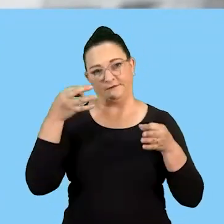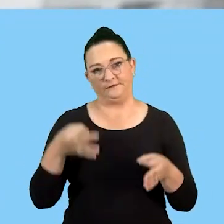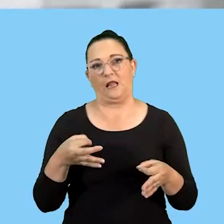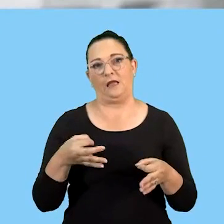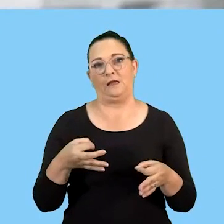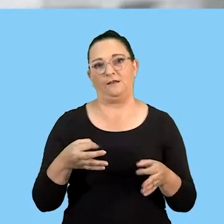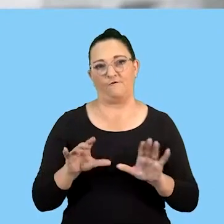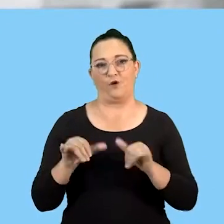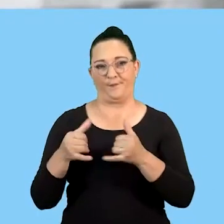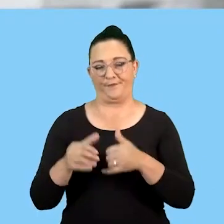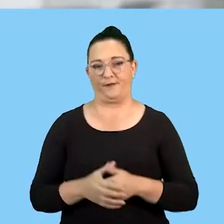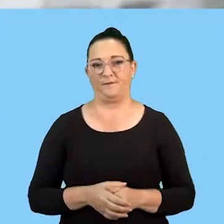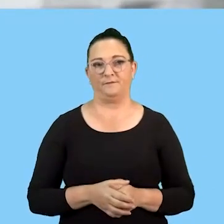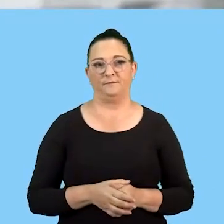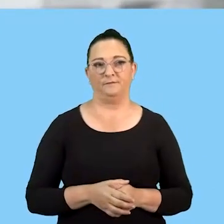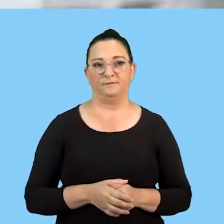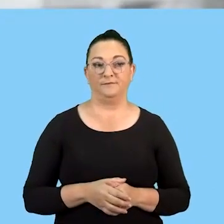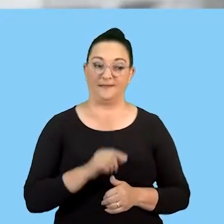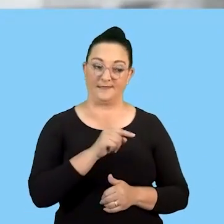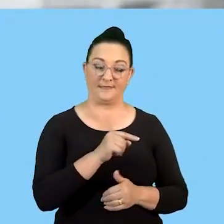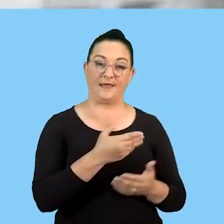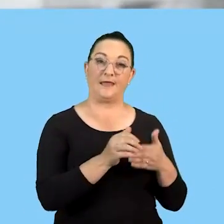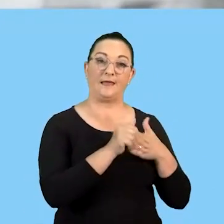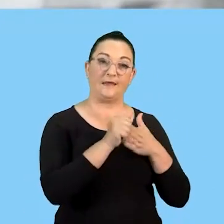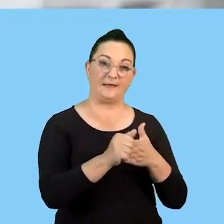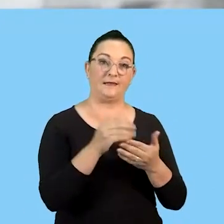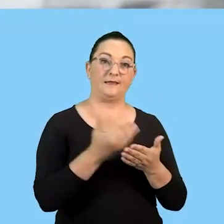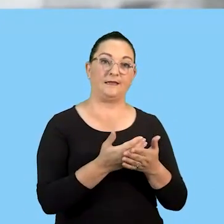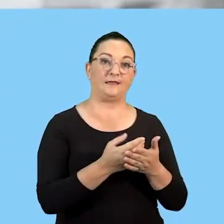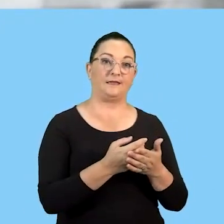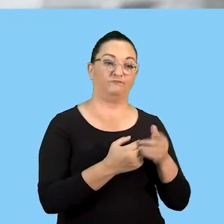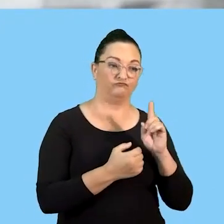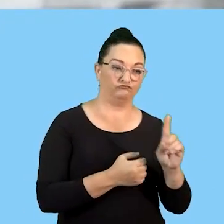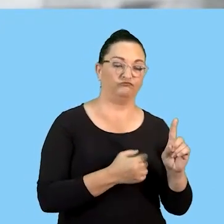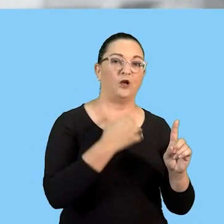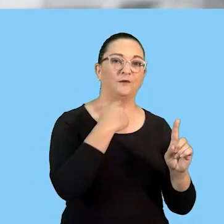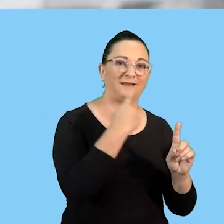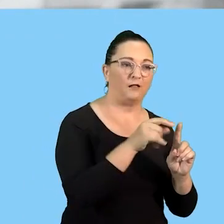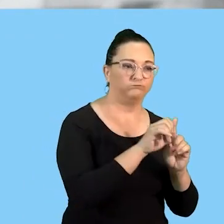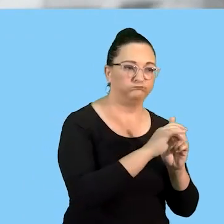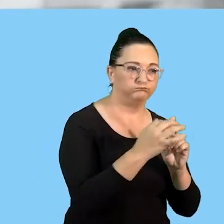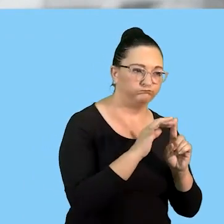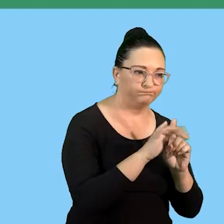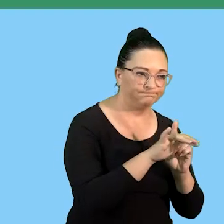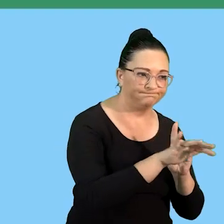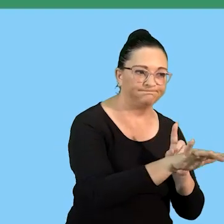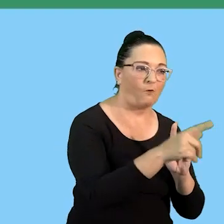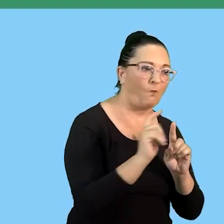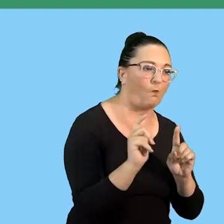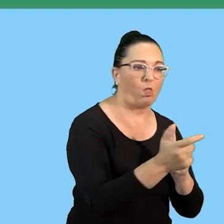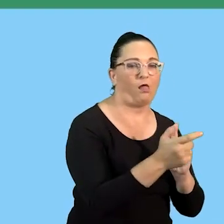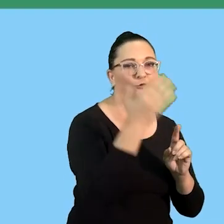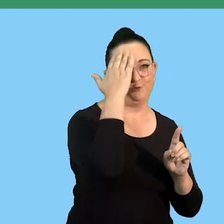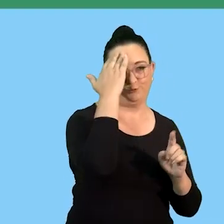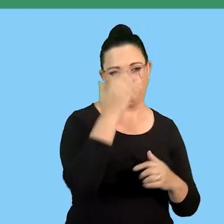by the employees, and then go and tell the other employees as to what was decided on. The purpose of a workplace